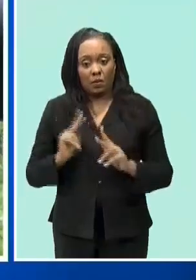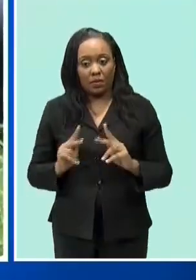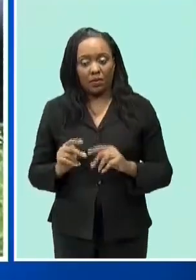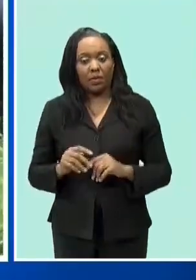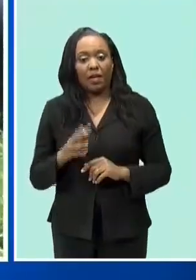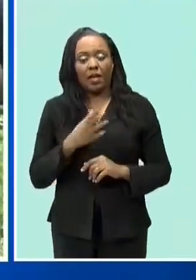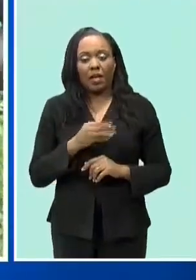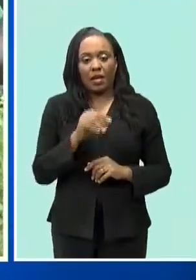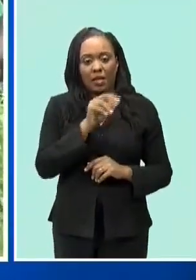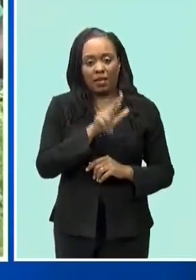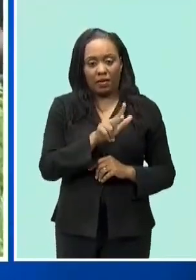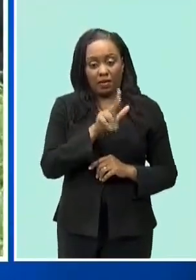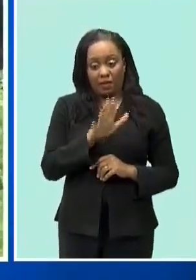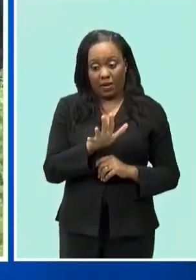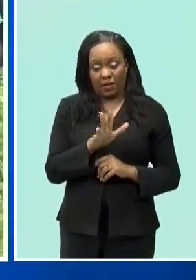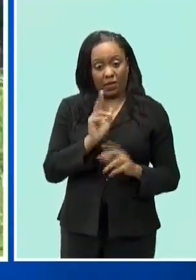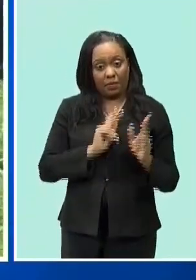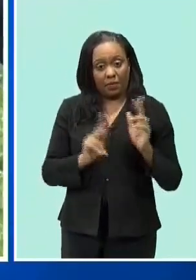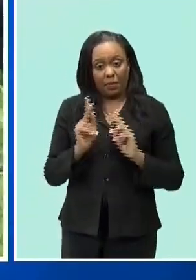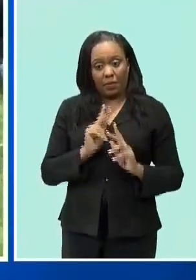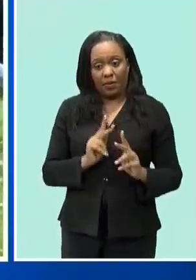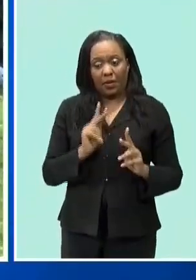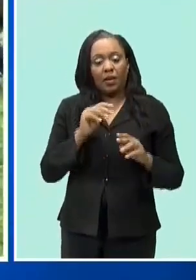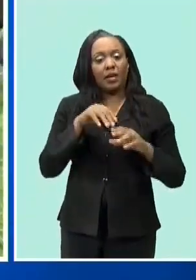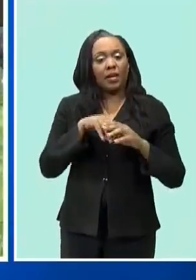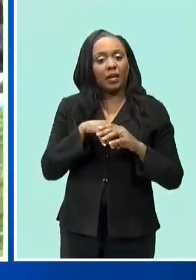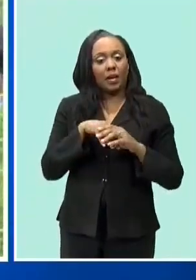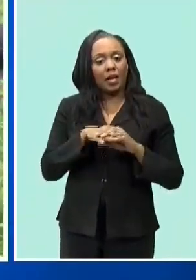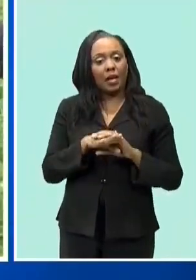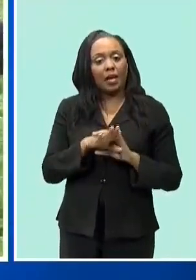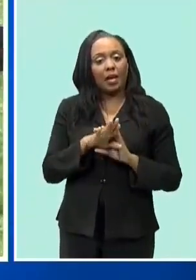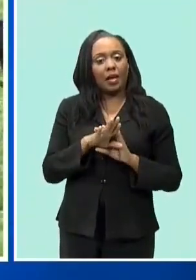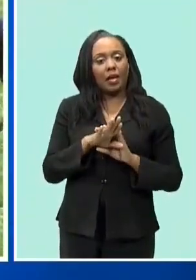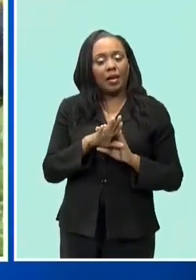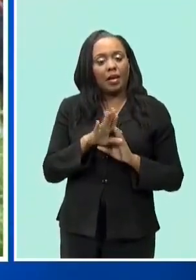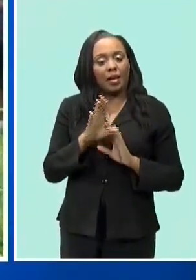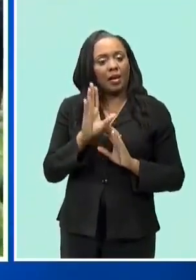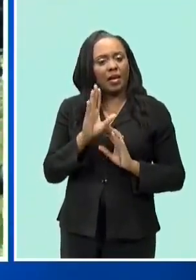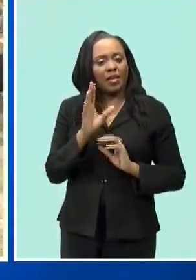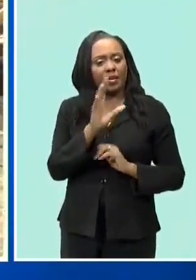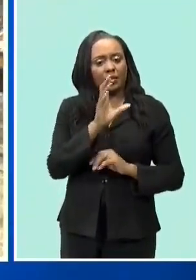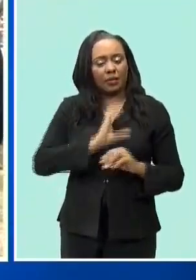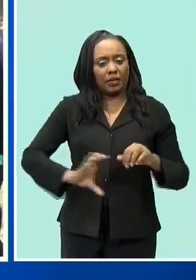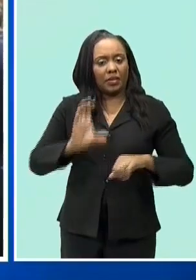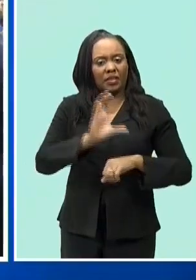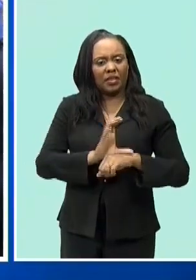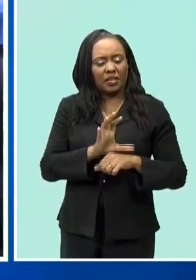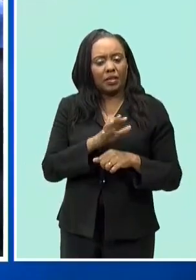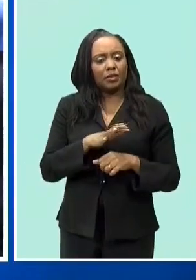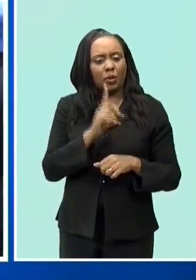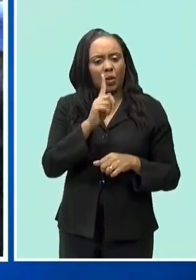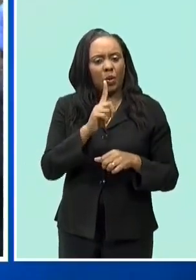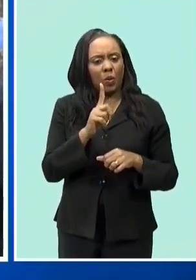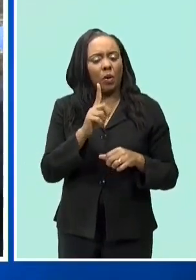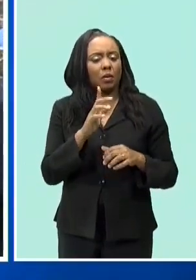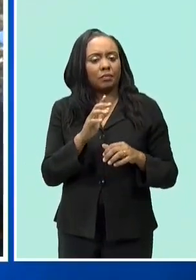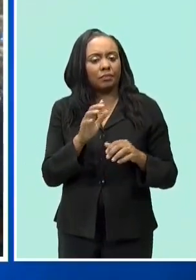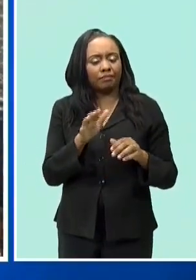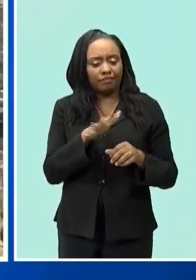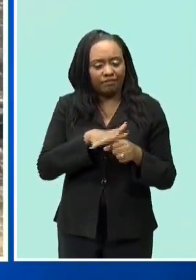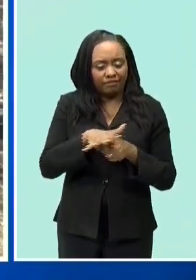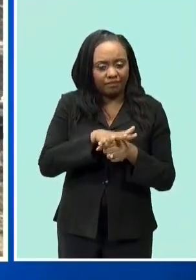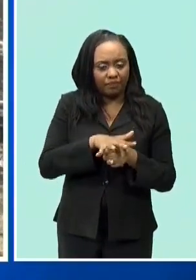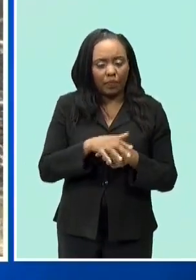at the Barbados Agricultural Development and Marketing Corporation's base in Fairy Valley, Christchurch. Manager of